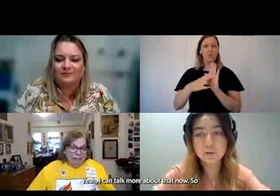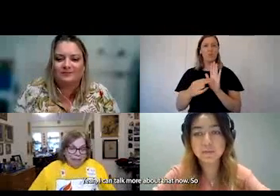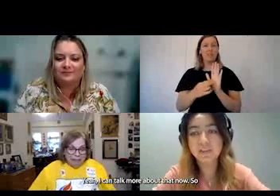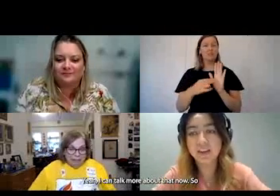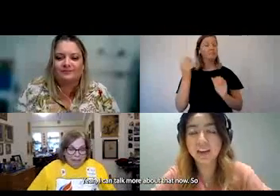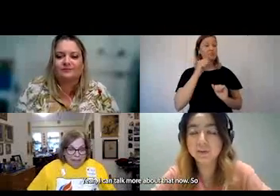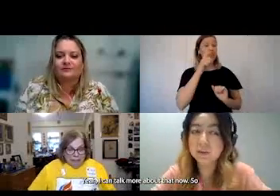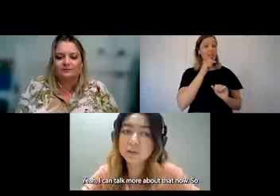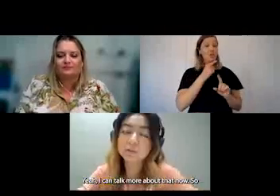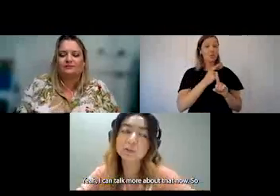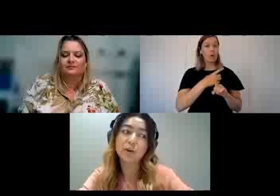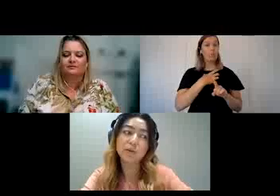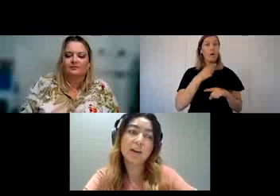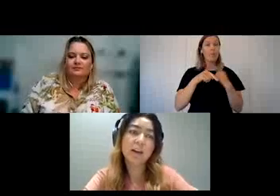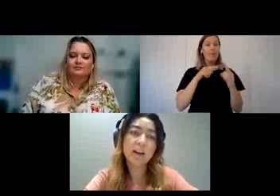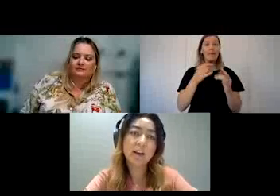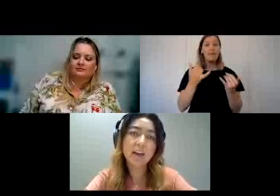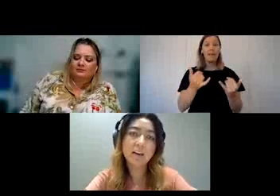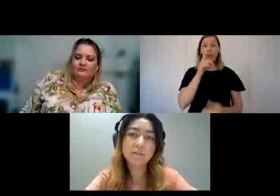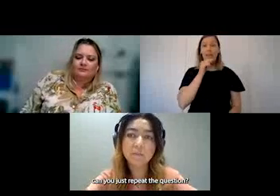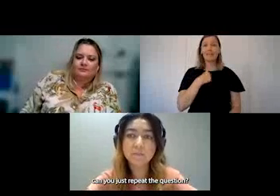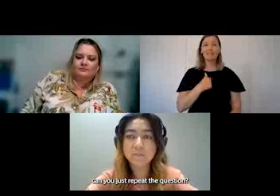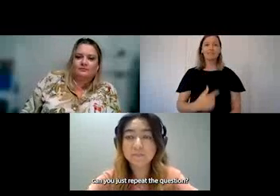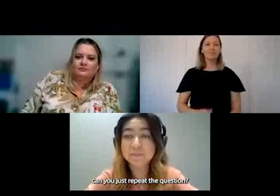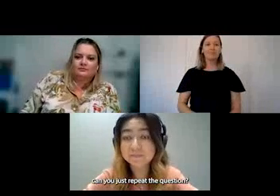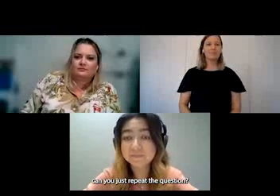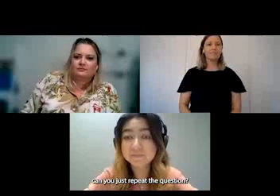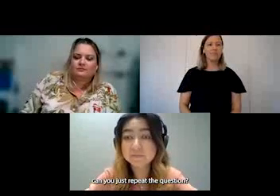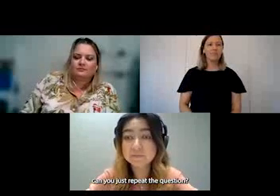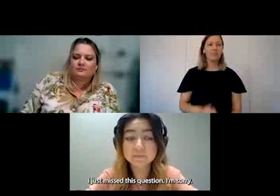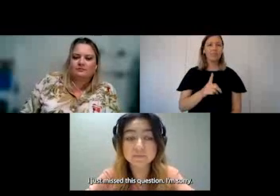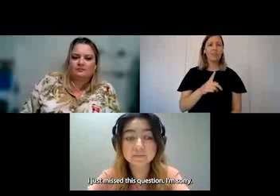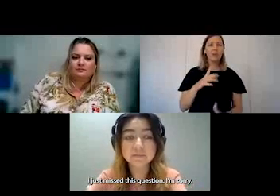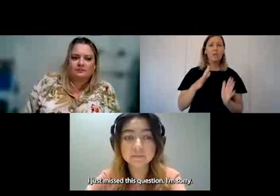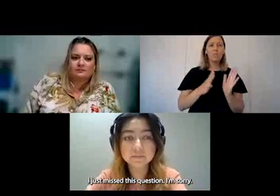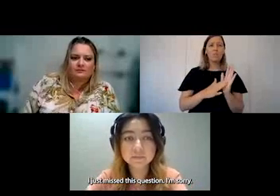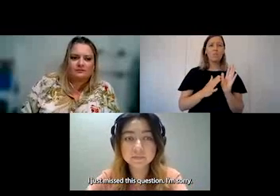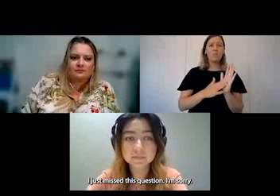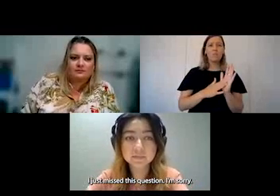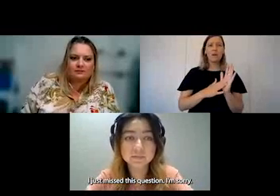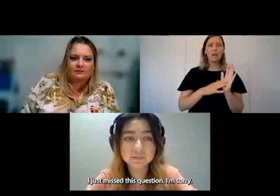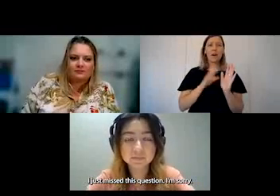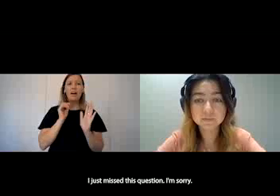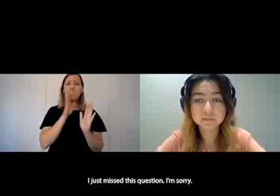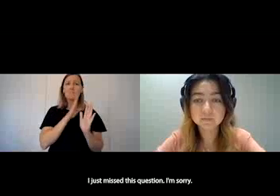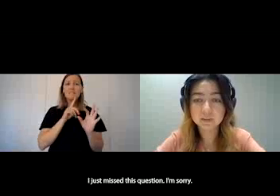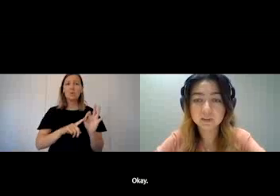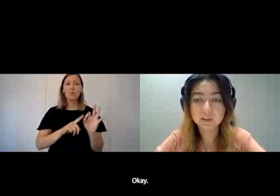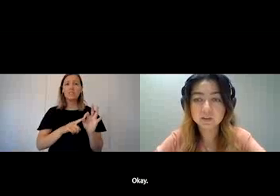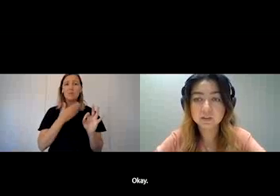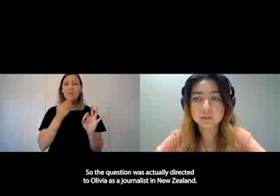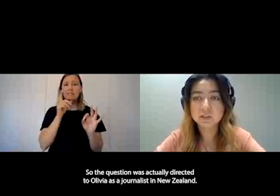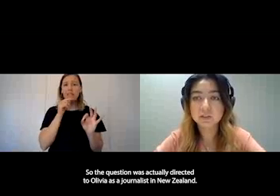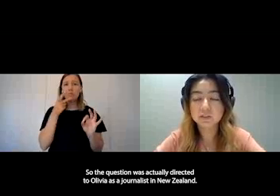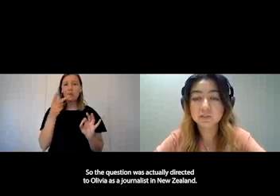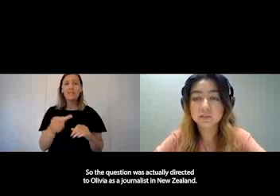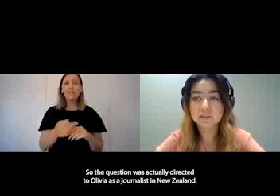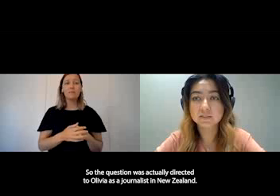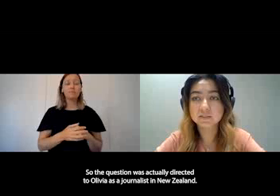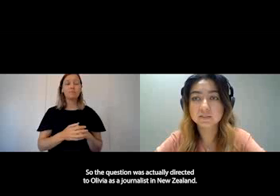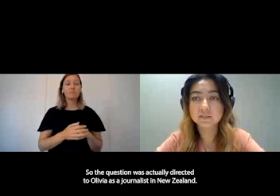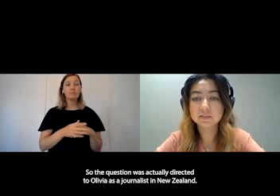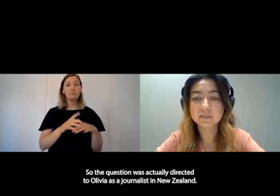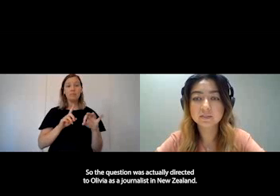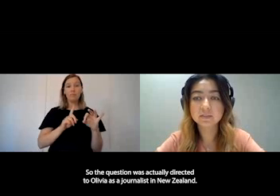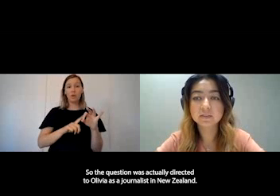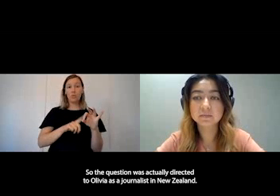talk more about that now. So Olivia, could you just repeat the question? I just missed this question, I'm sorry. Okay, so the question